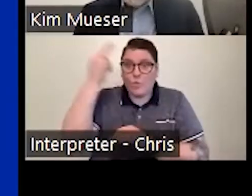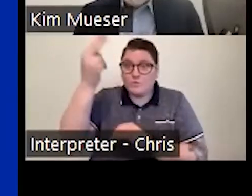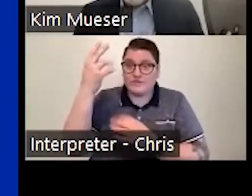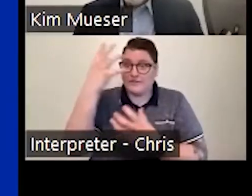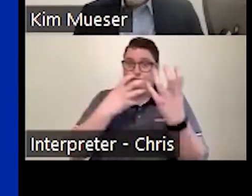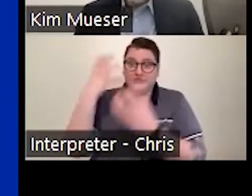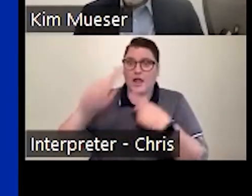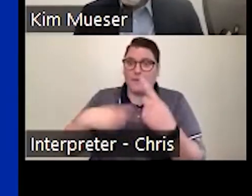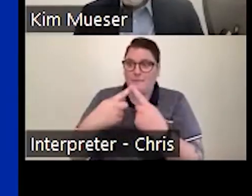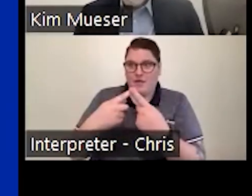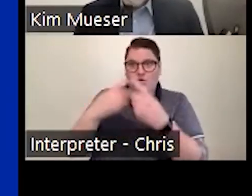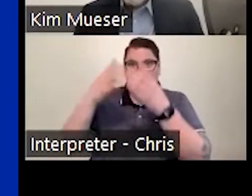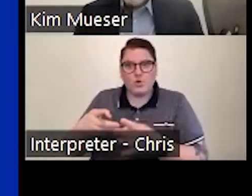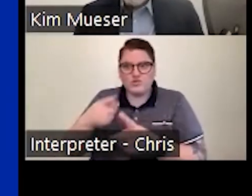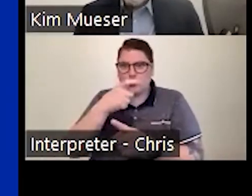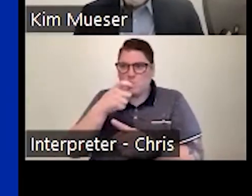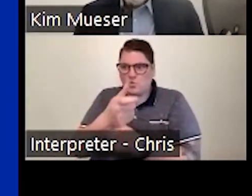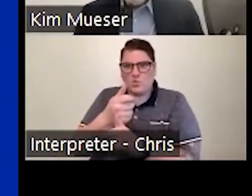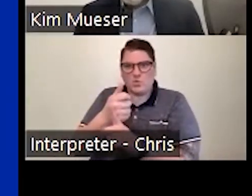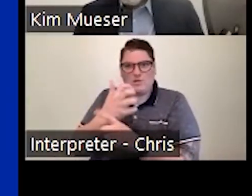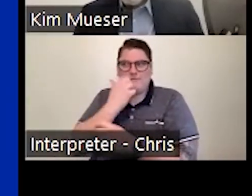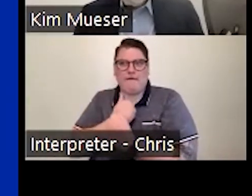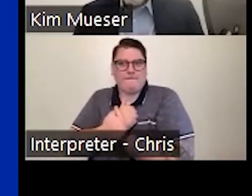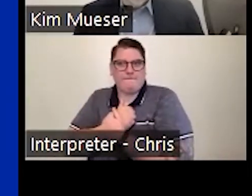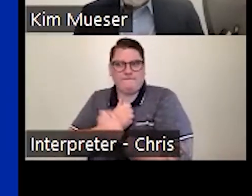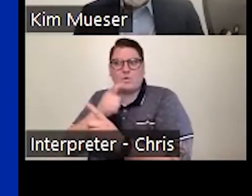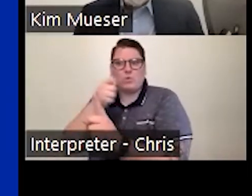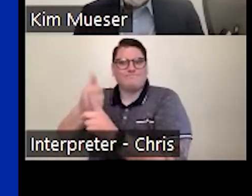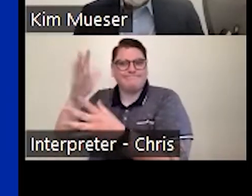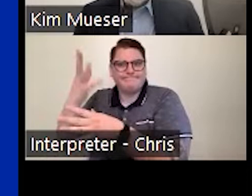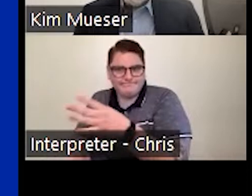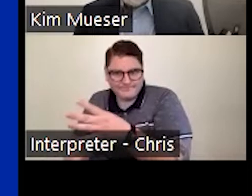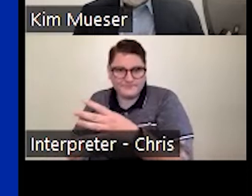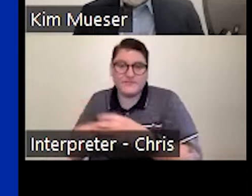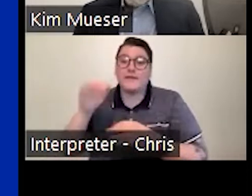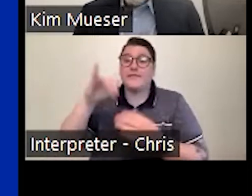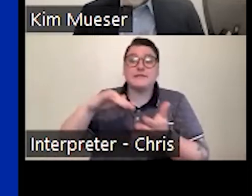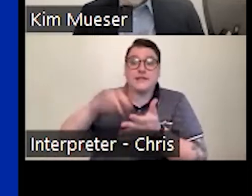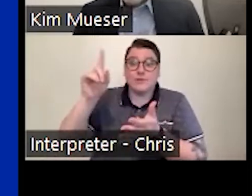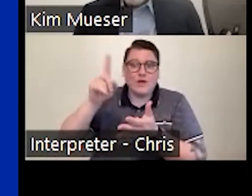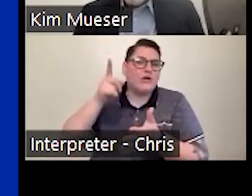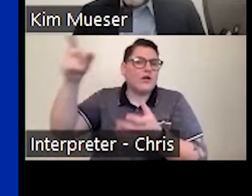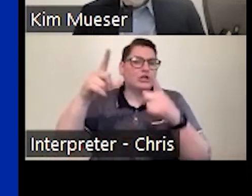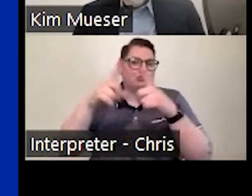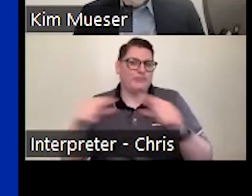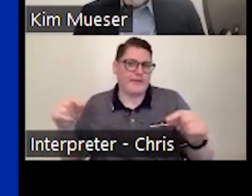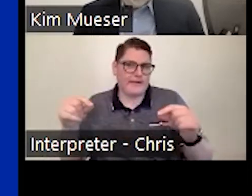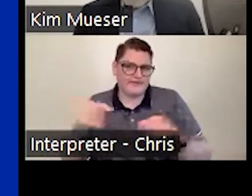loved one as part of the bereavement process for people in Japan. And so, although it's not recognized in